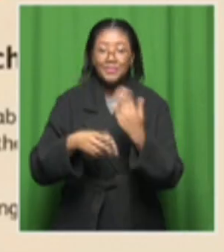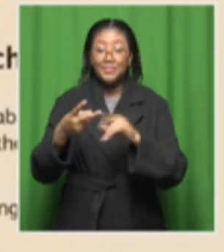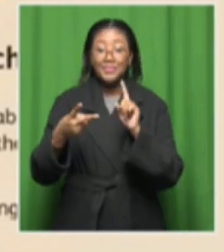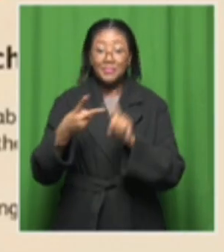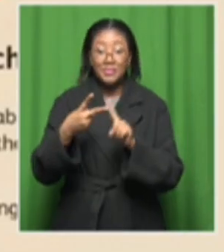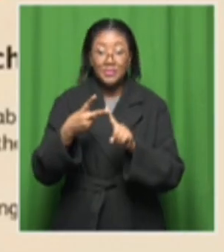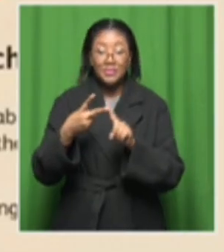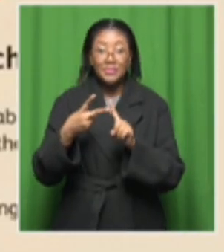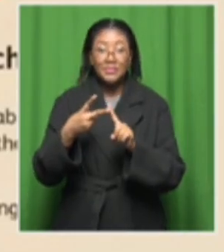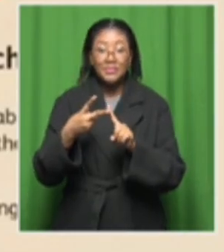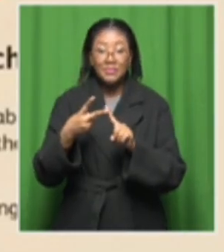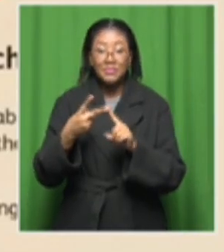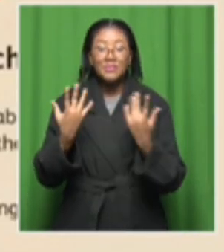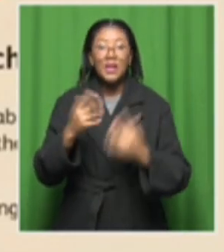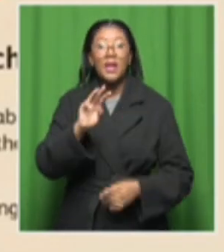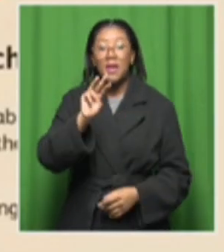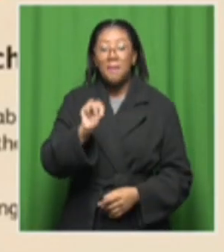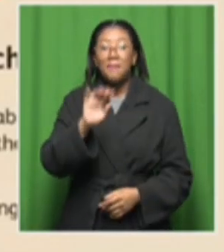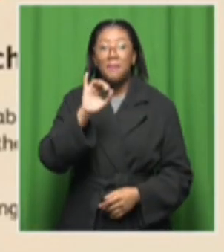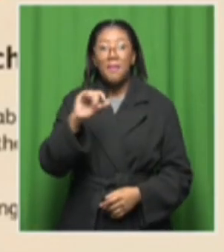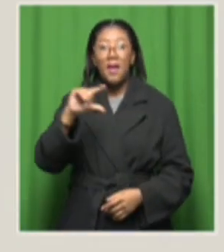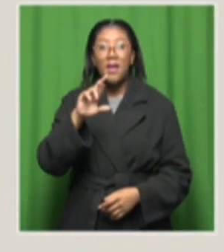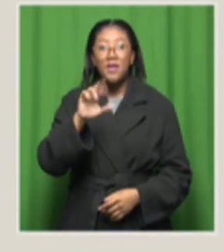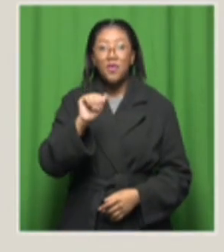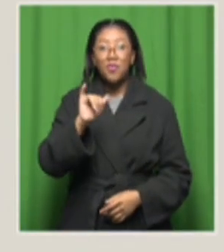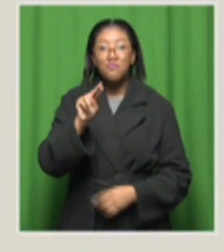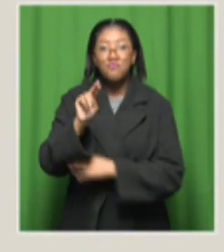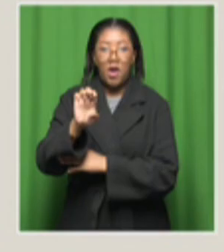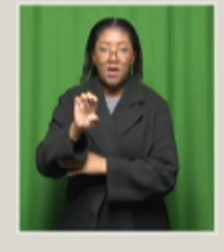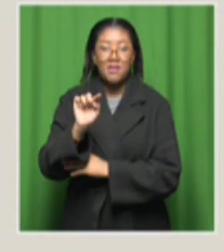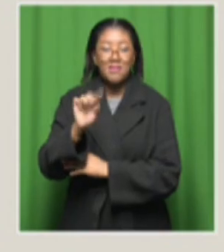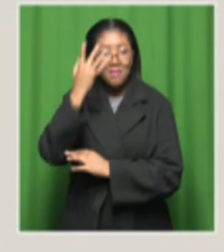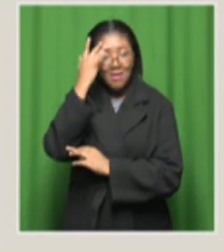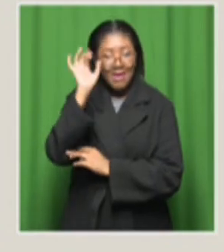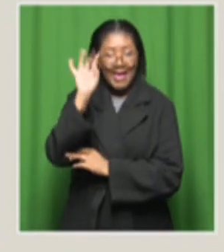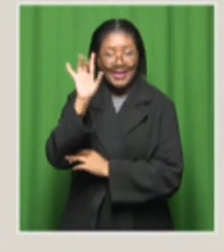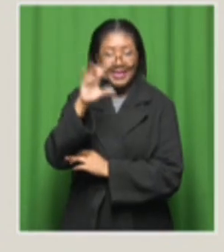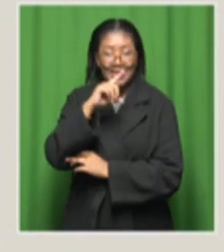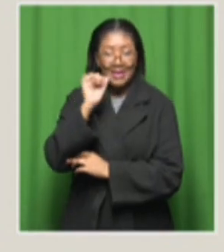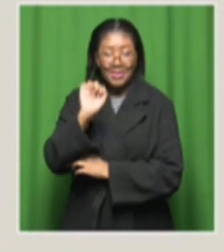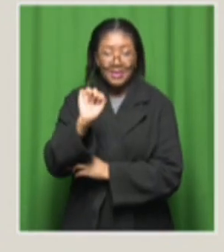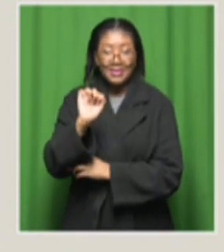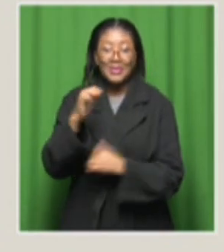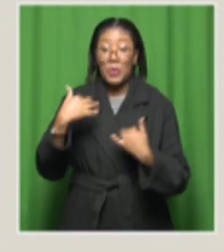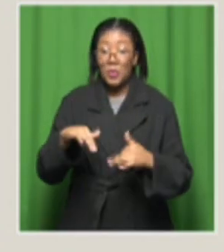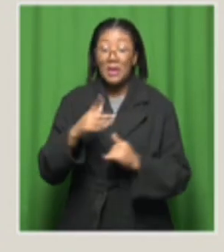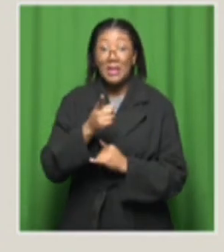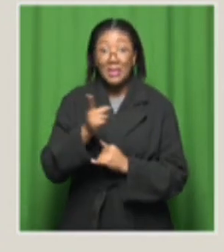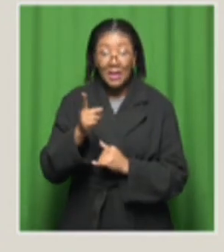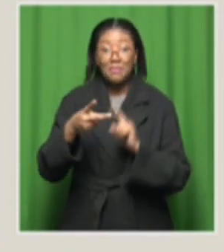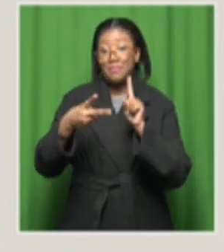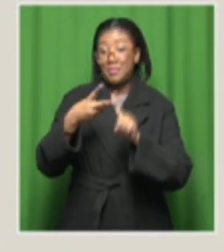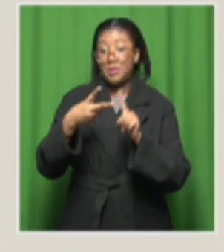primary headaches is what we call the migraine headaches. Migraine headaches has a prevalence